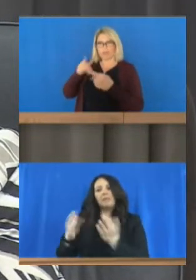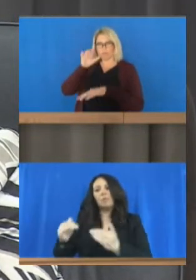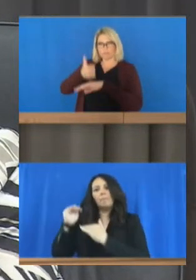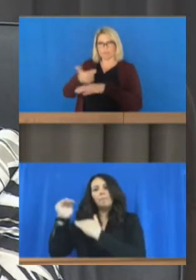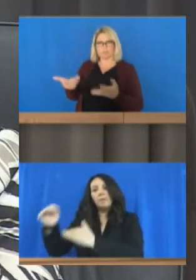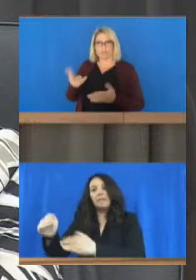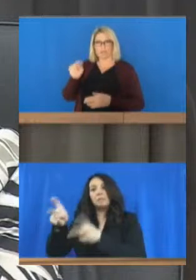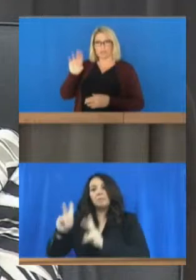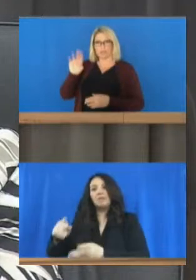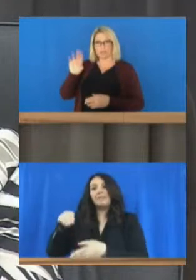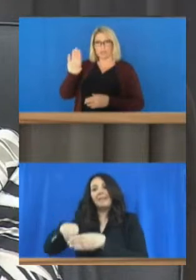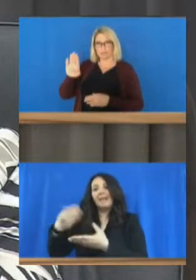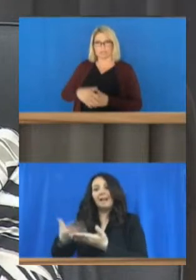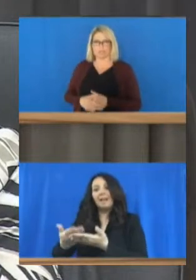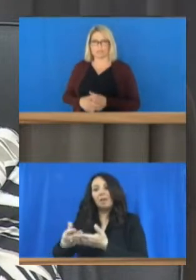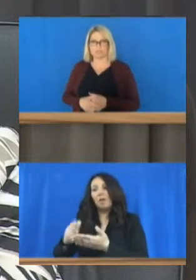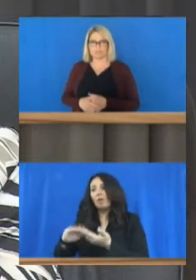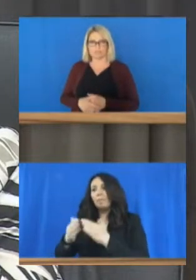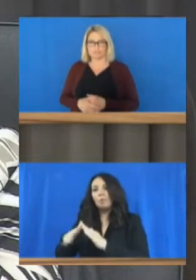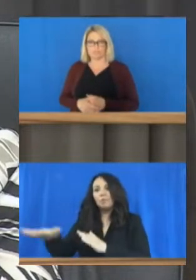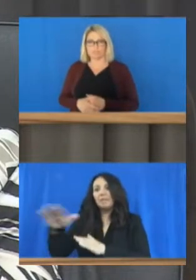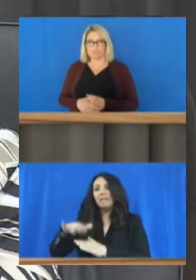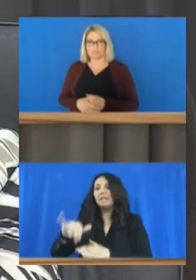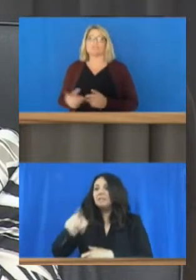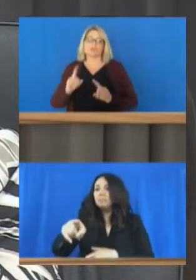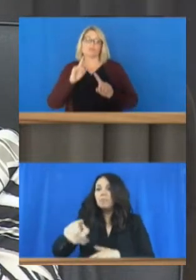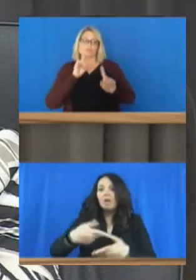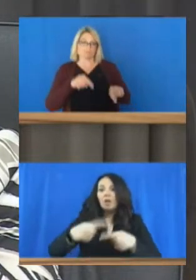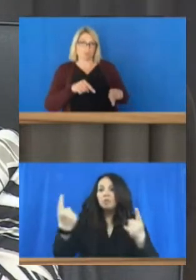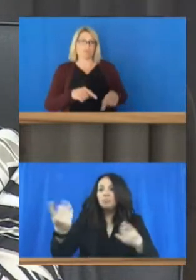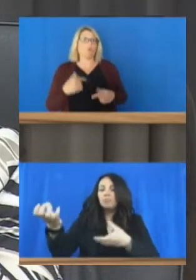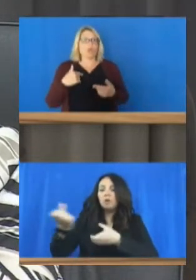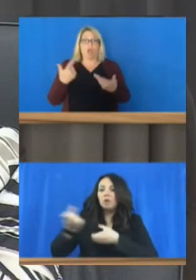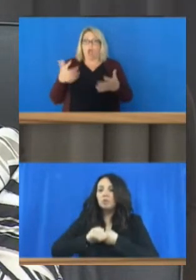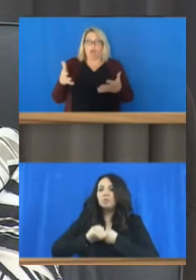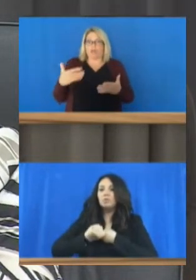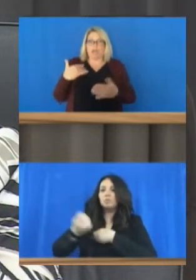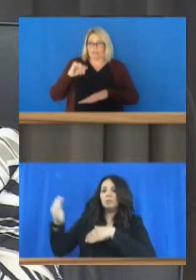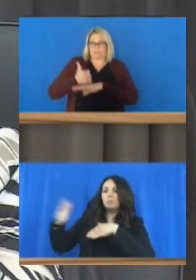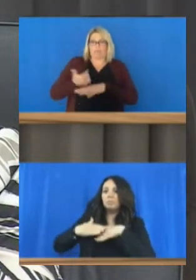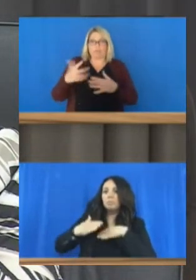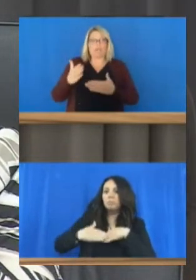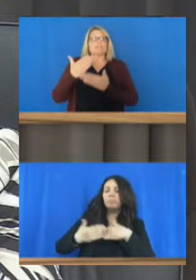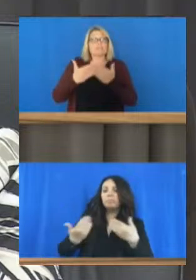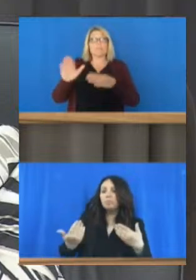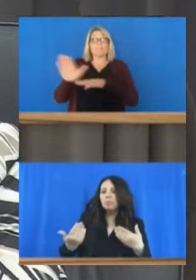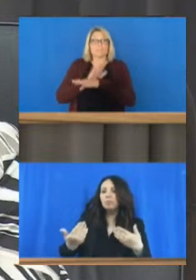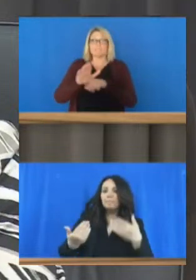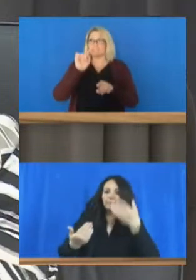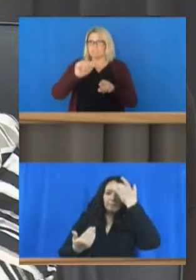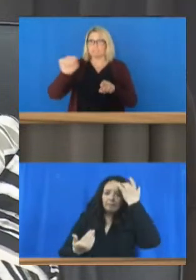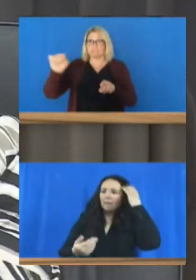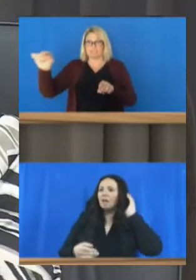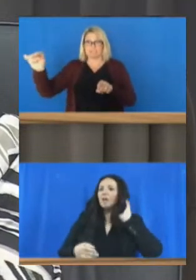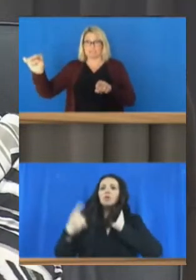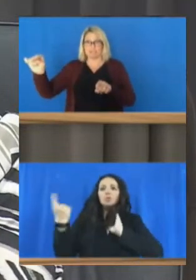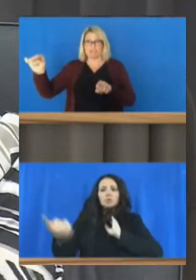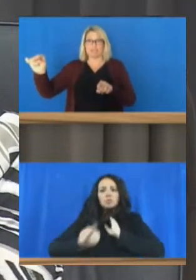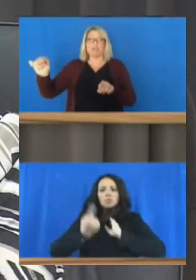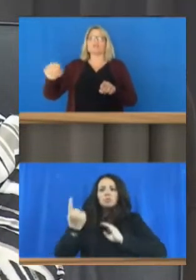PCR tests, which are the diagnostic tests. So as you know, as I've said before, there are the diagnostic tests,